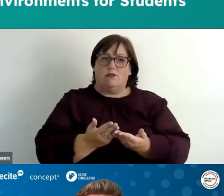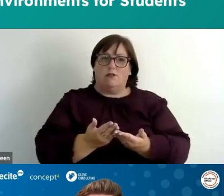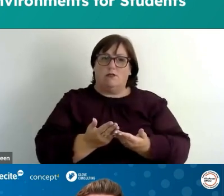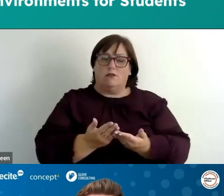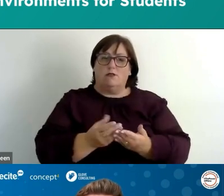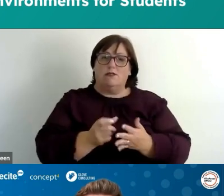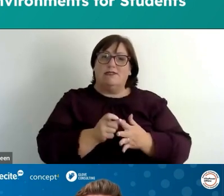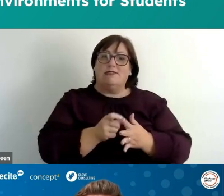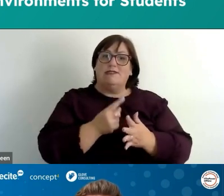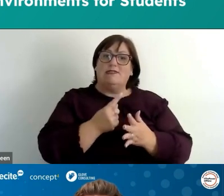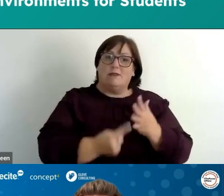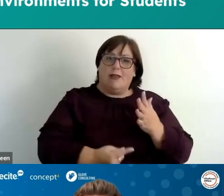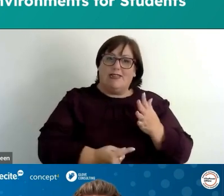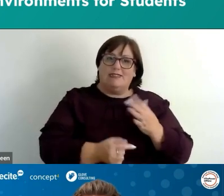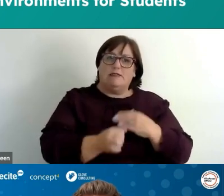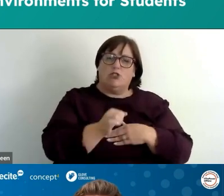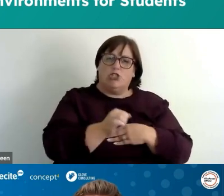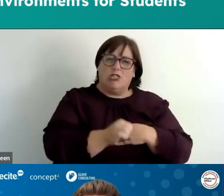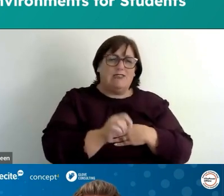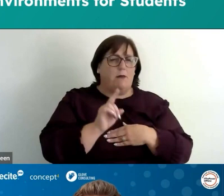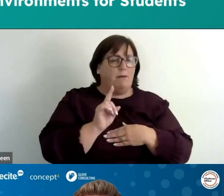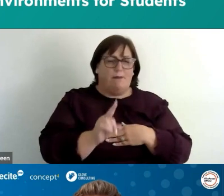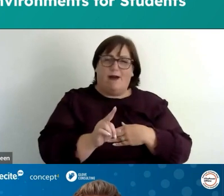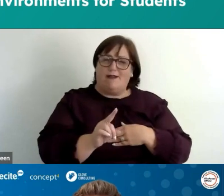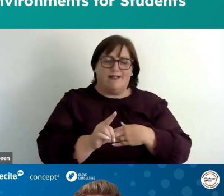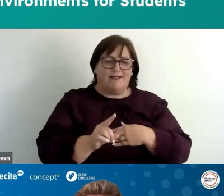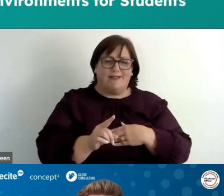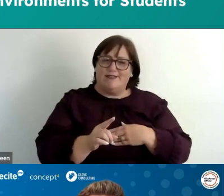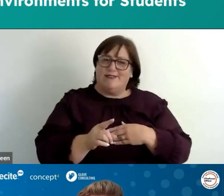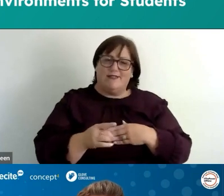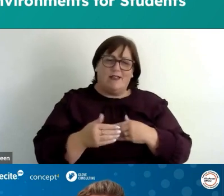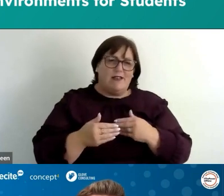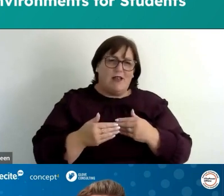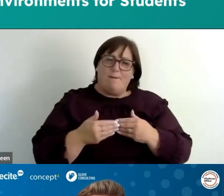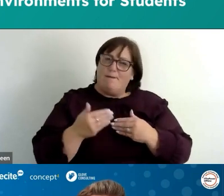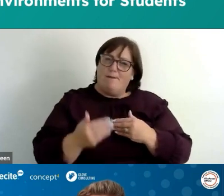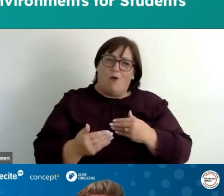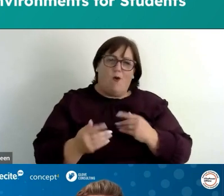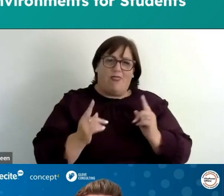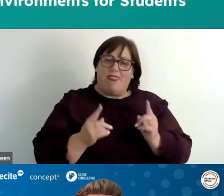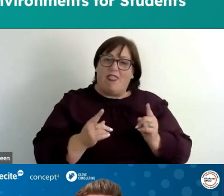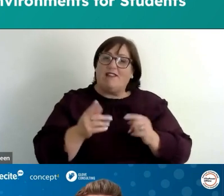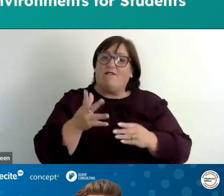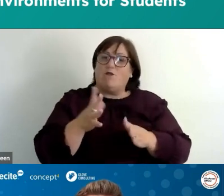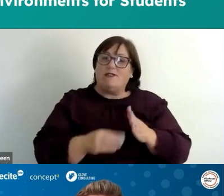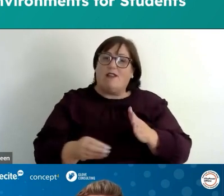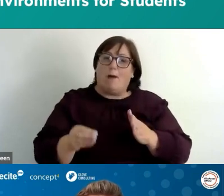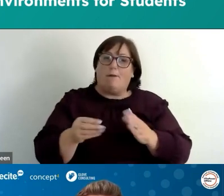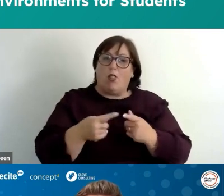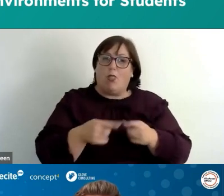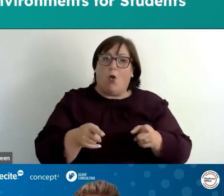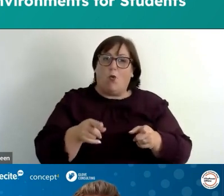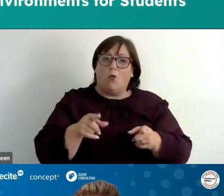disabilities, inclusion. From 13% population that don't speak English as their first language could be